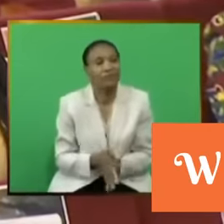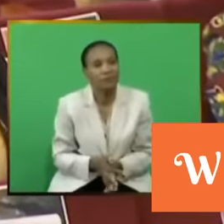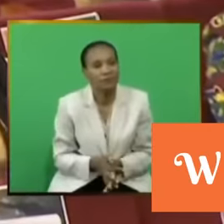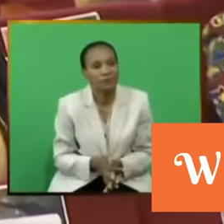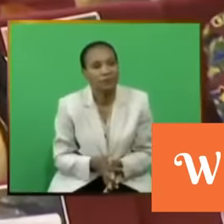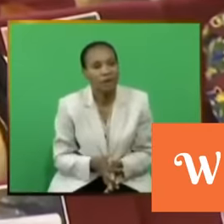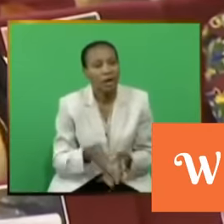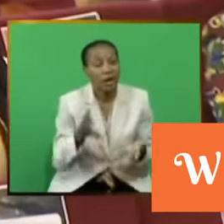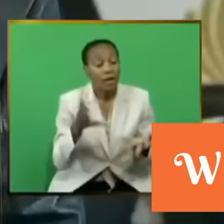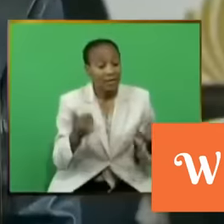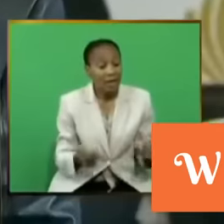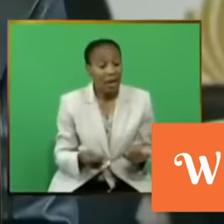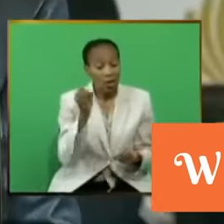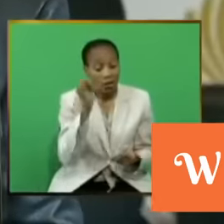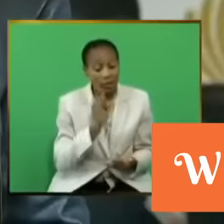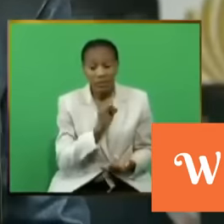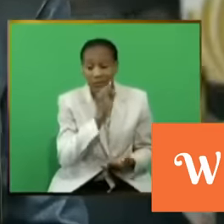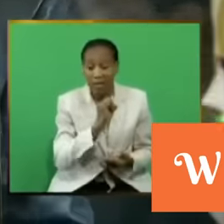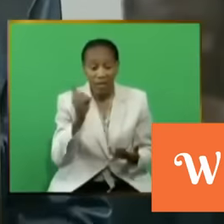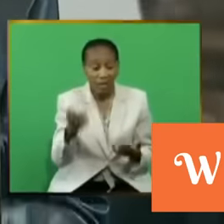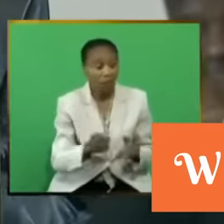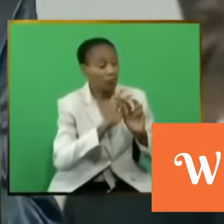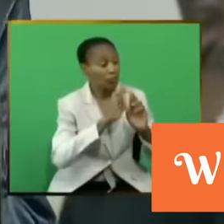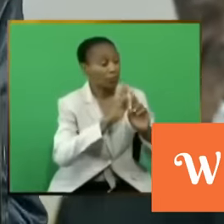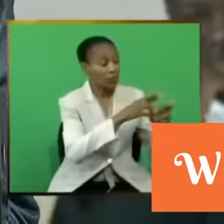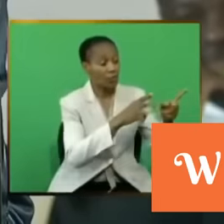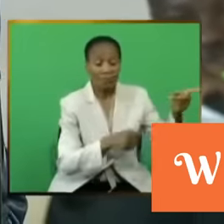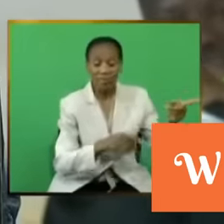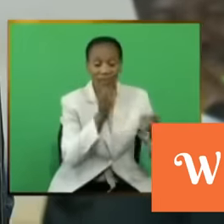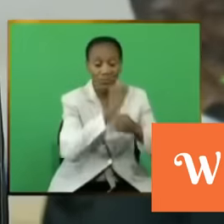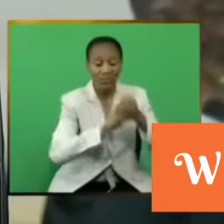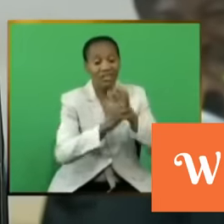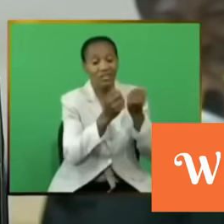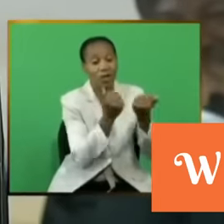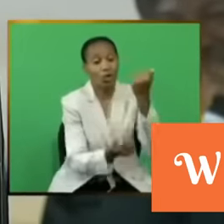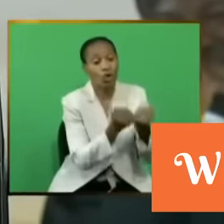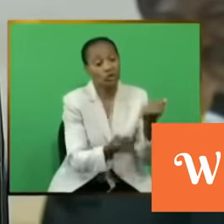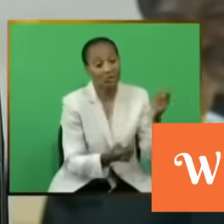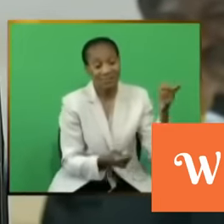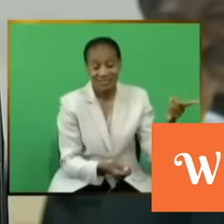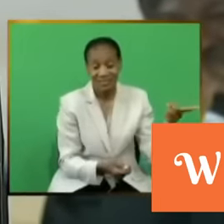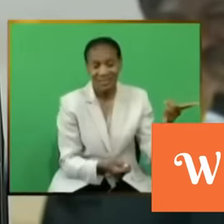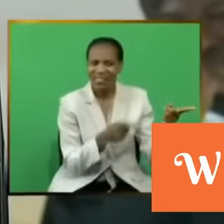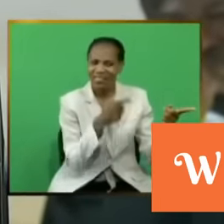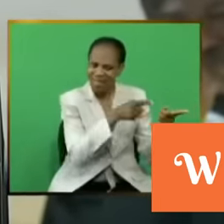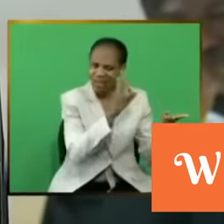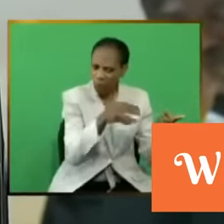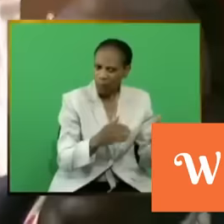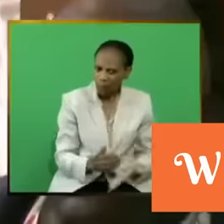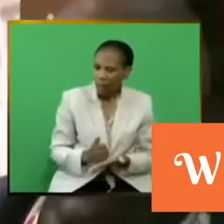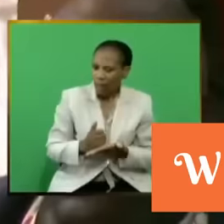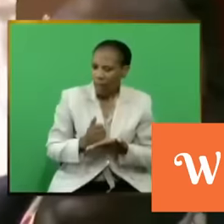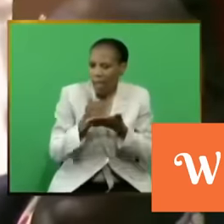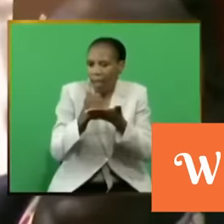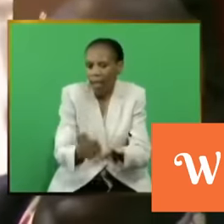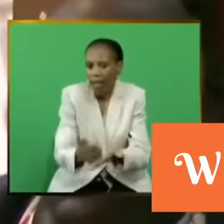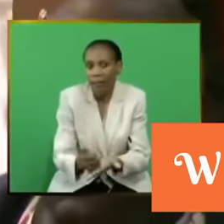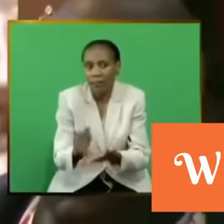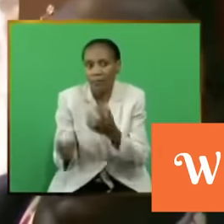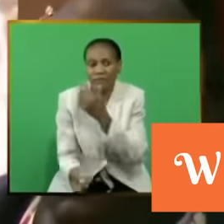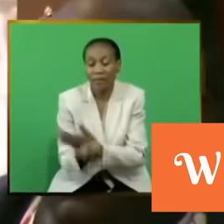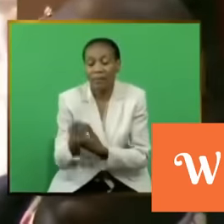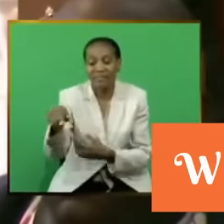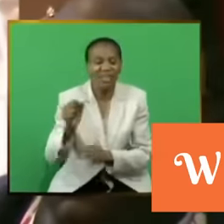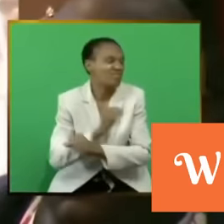Taking Israel to the International Court of Justice will not improve the situation there.